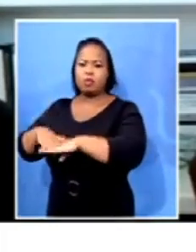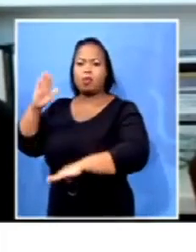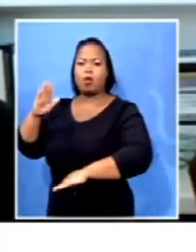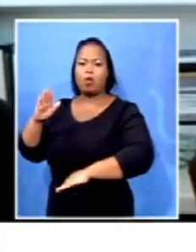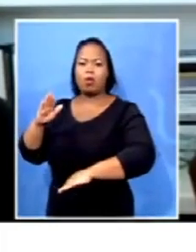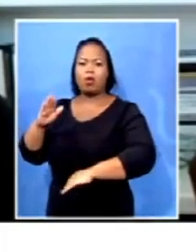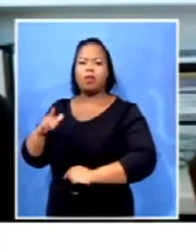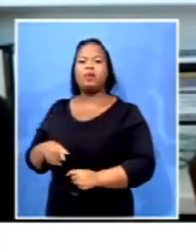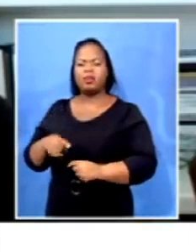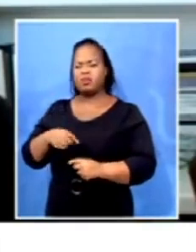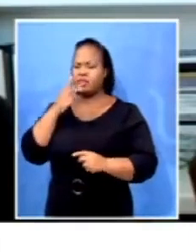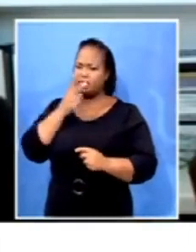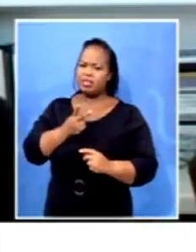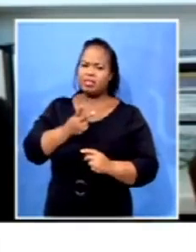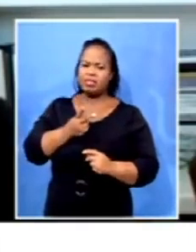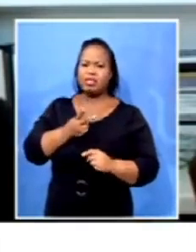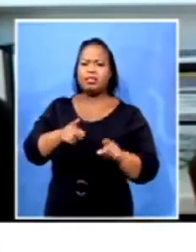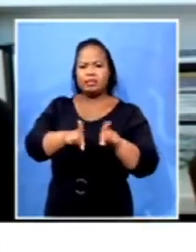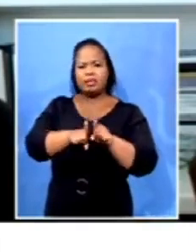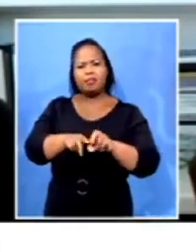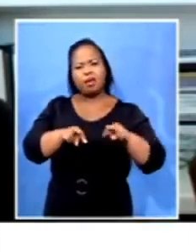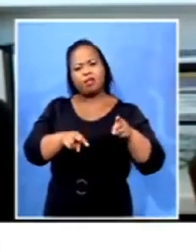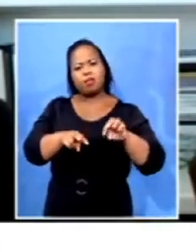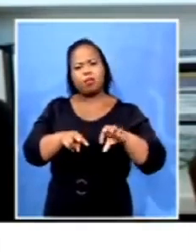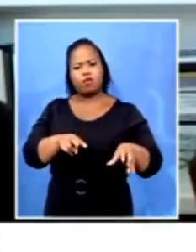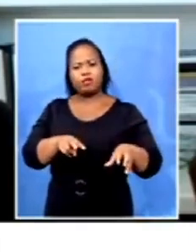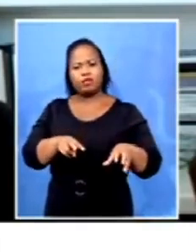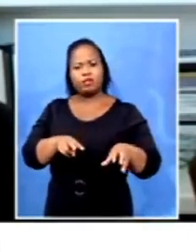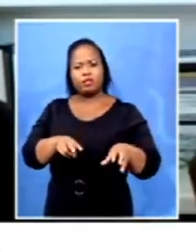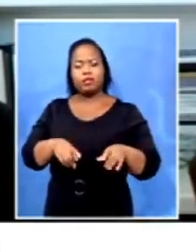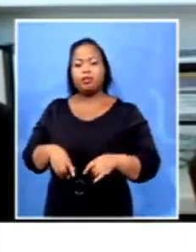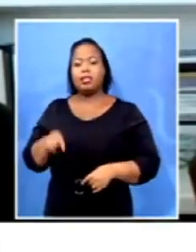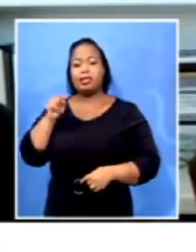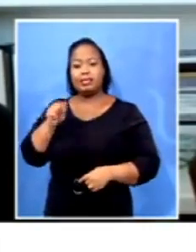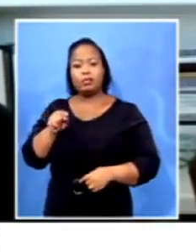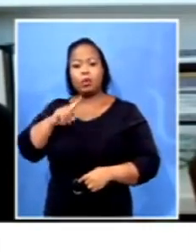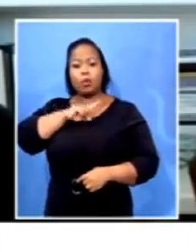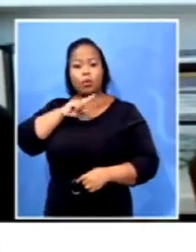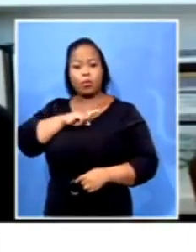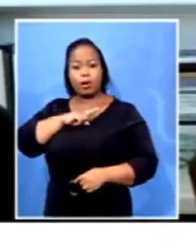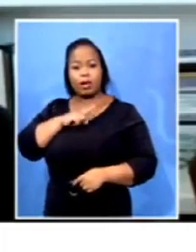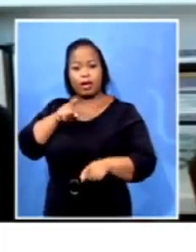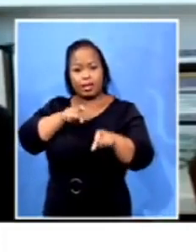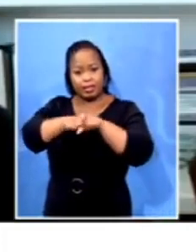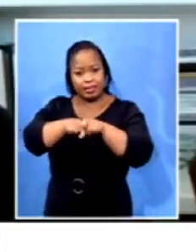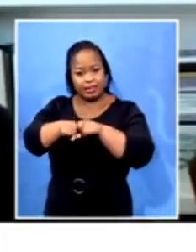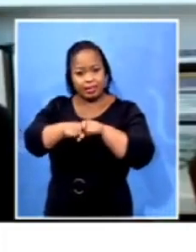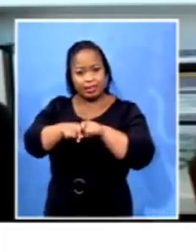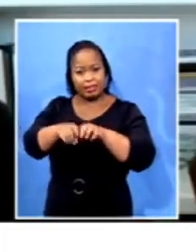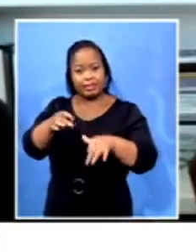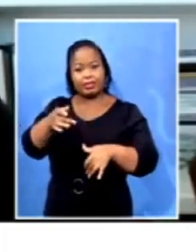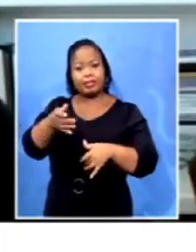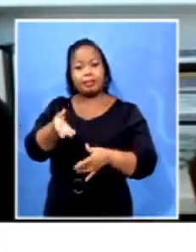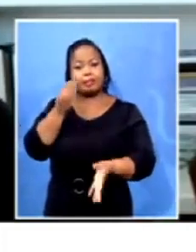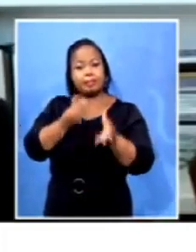parts of our country. So part of the increased number of patients or